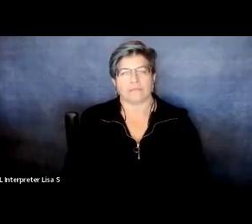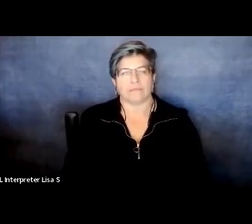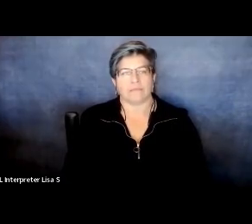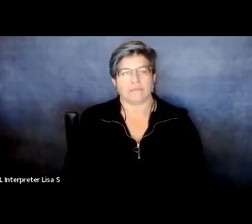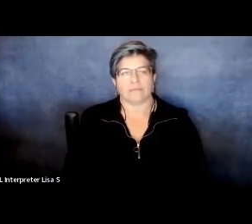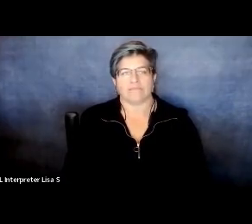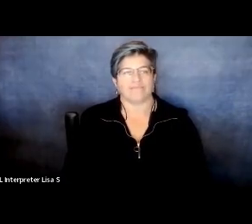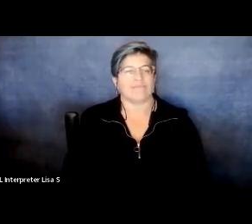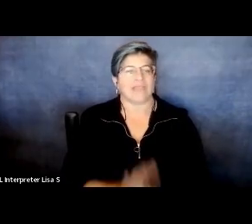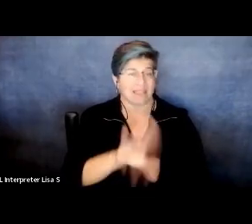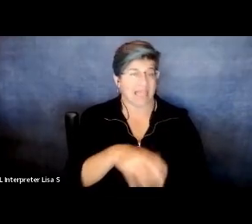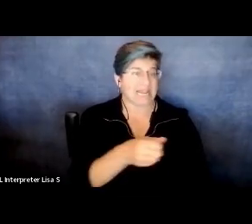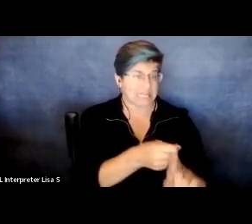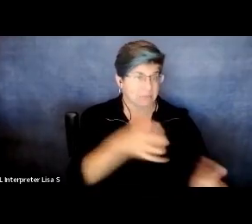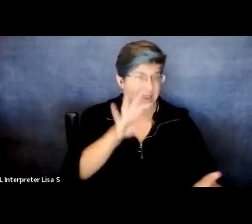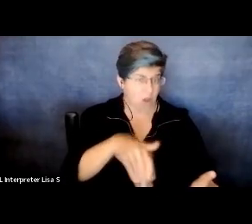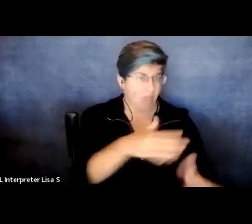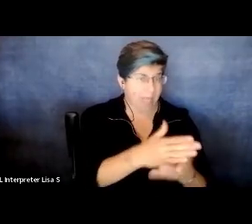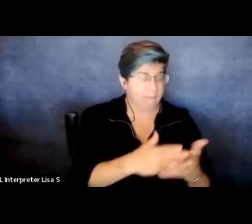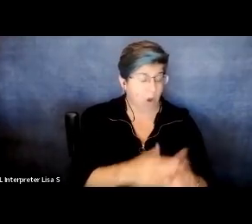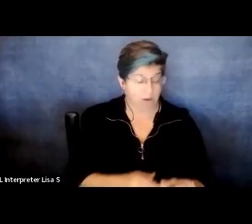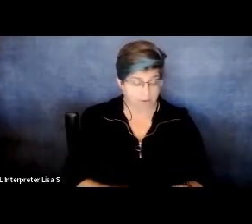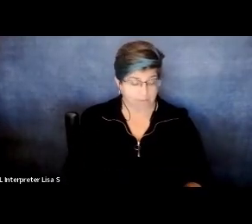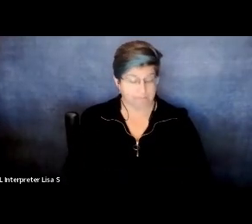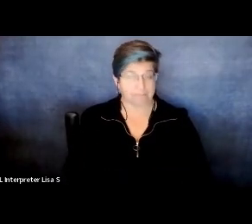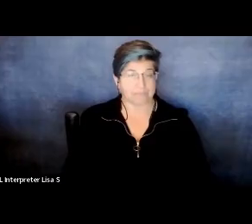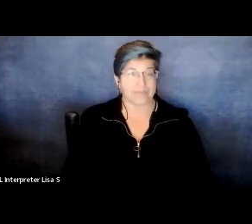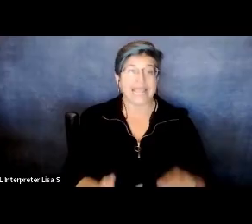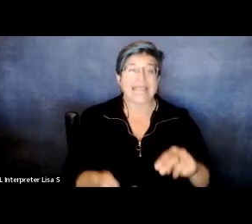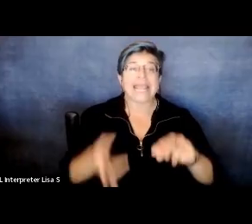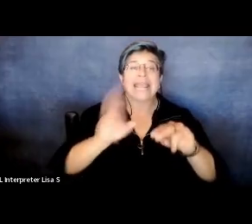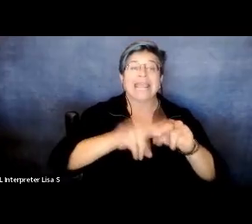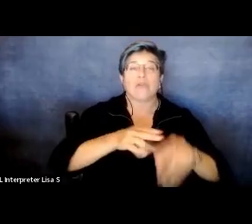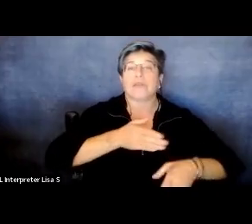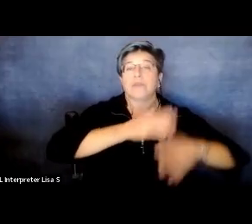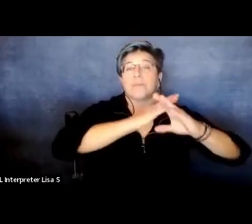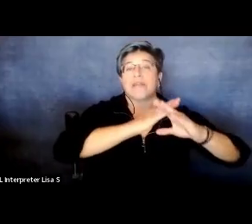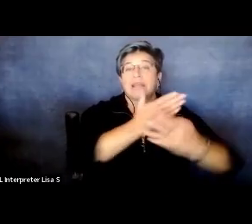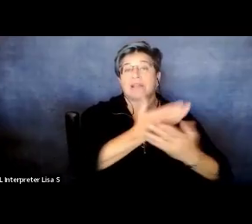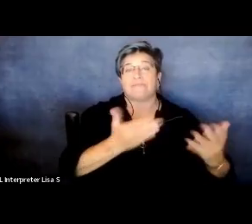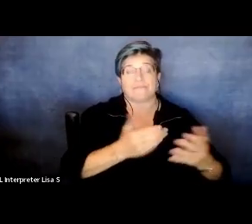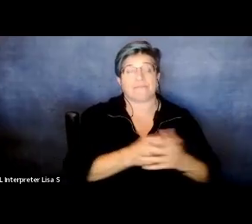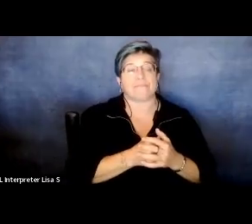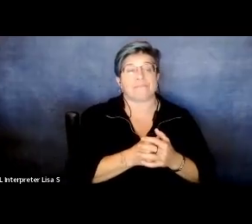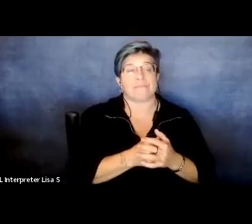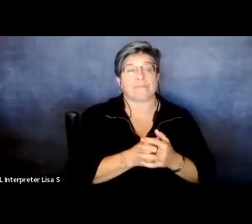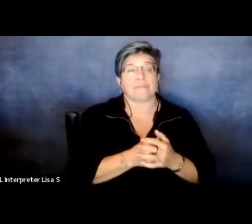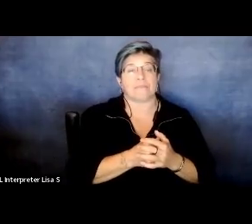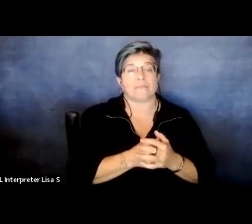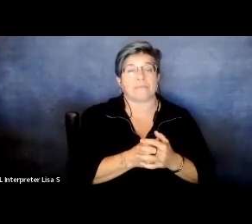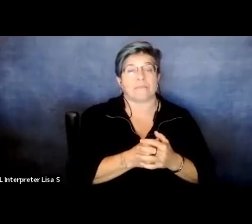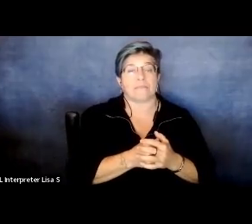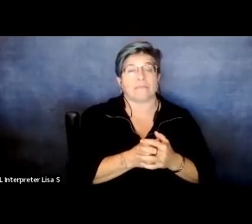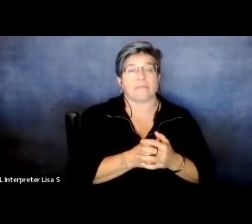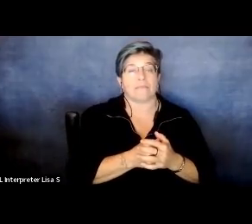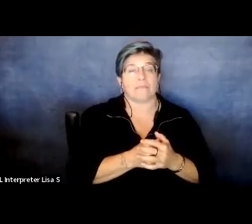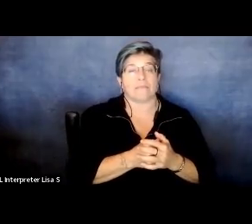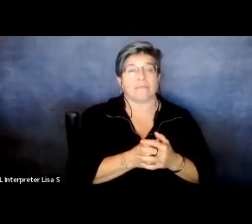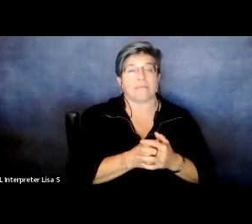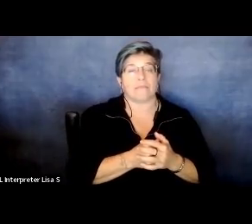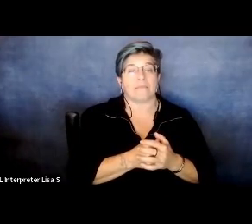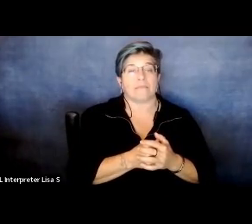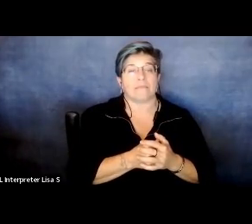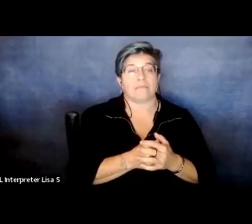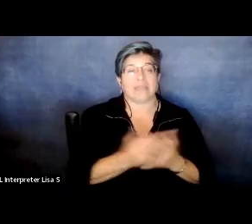upon that part to increase these protective factors. Um,